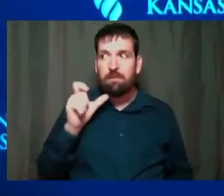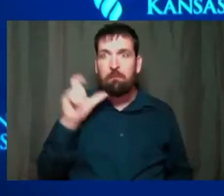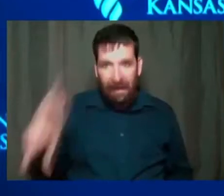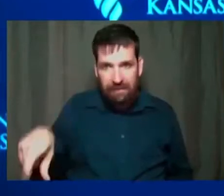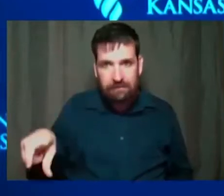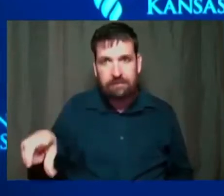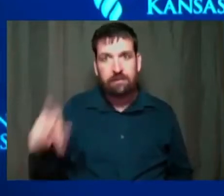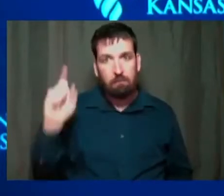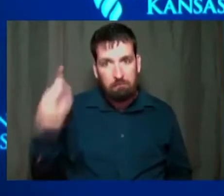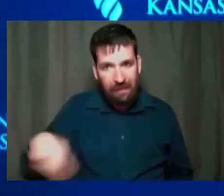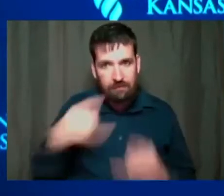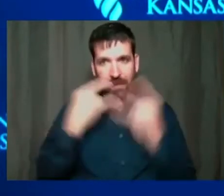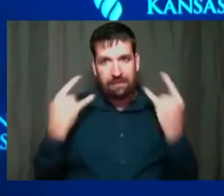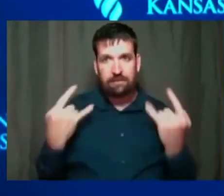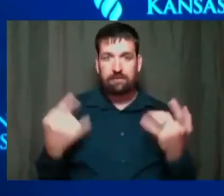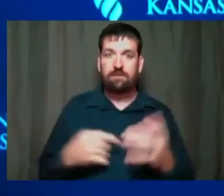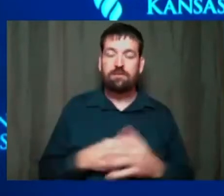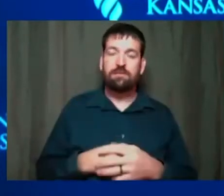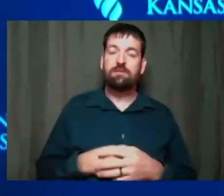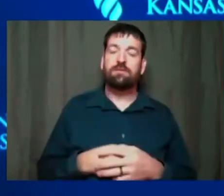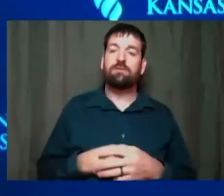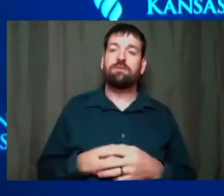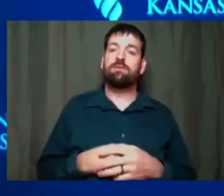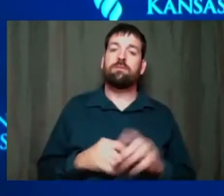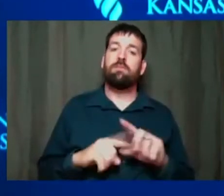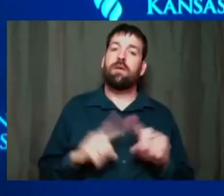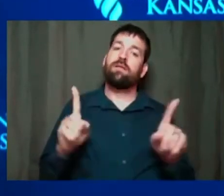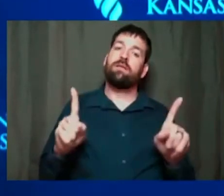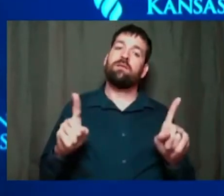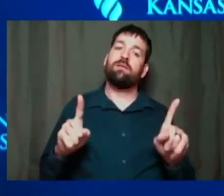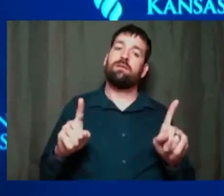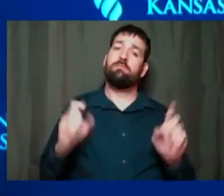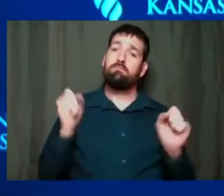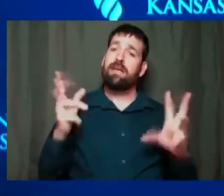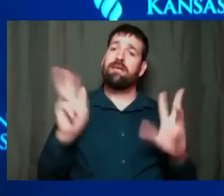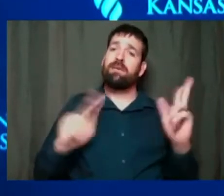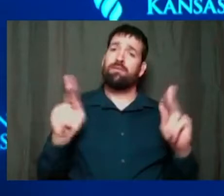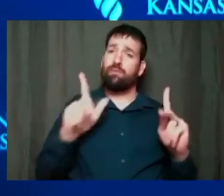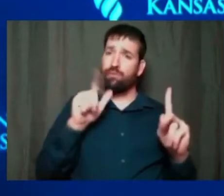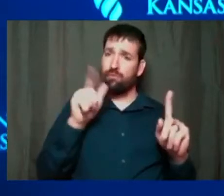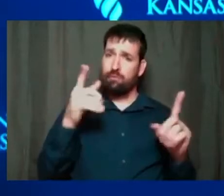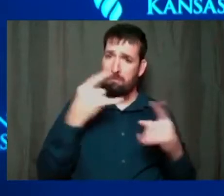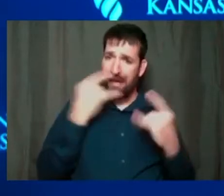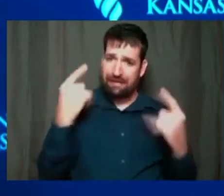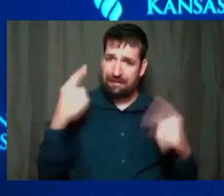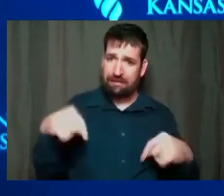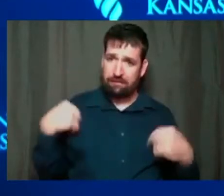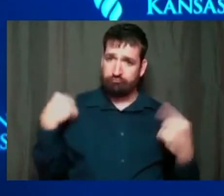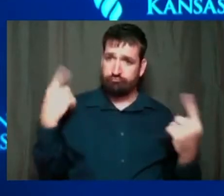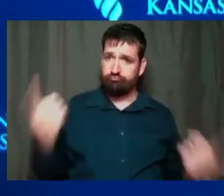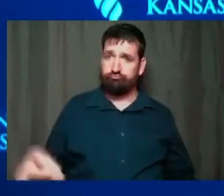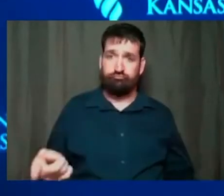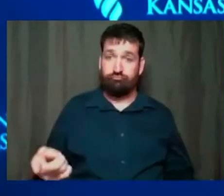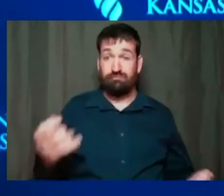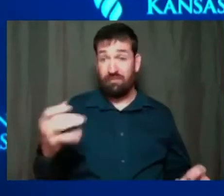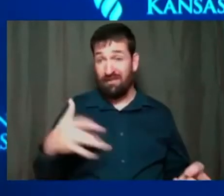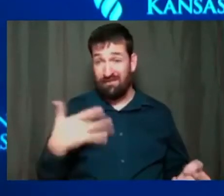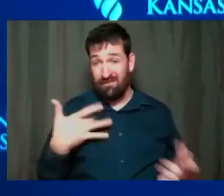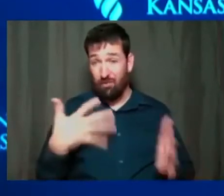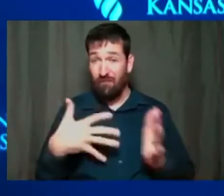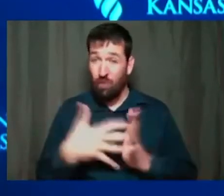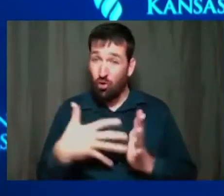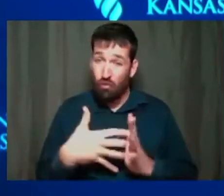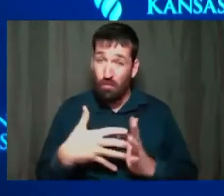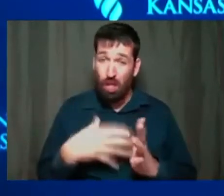people. You don't want to pick out a lot of disease. But so I think that there are a lot of people who've been wearing masks for a long time. And I think if you feel vulnerable, you should try and take care of